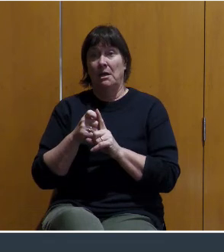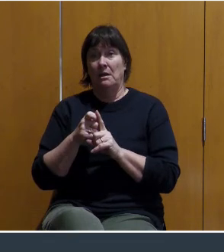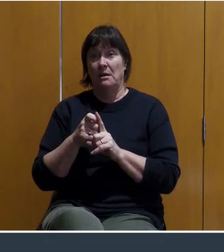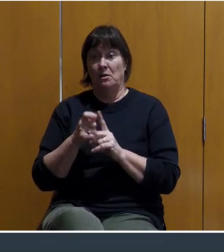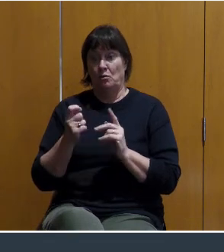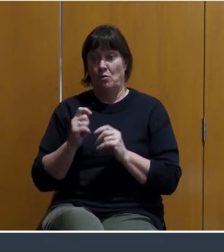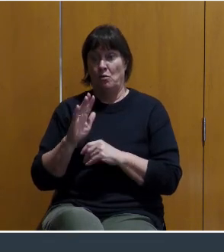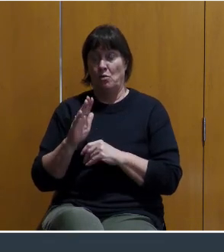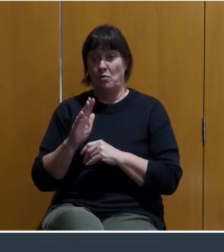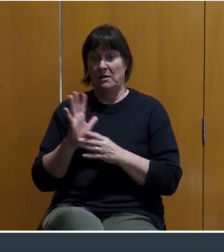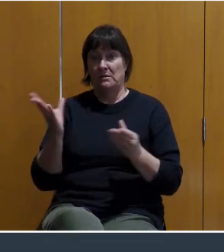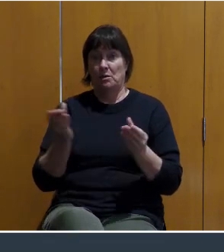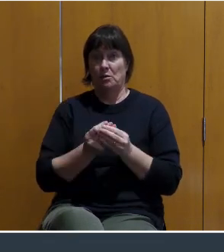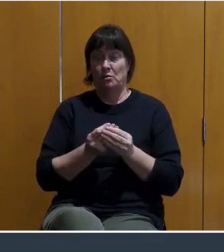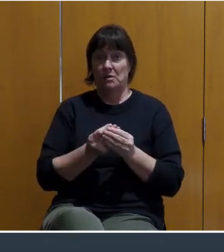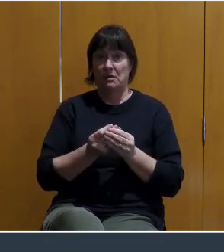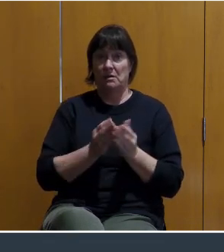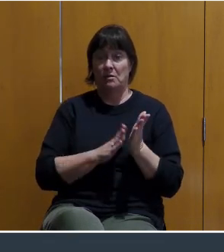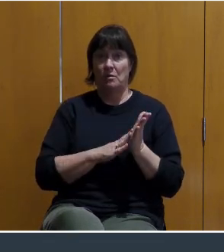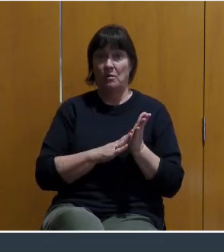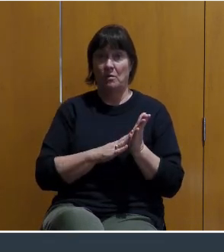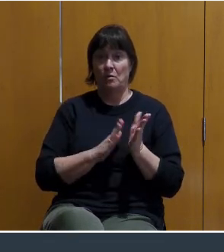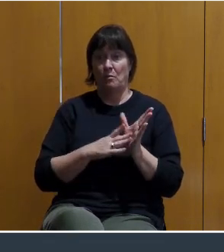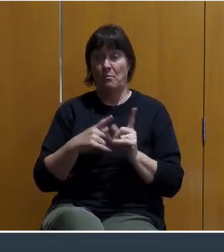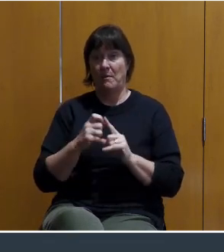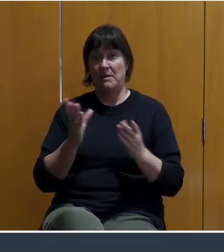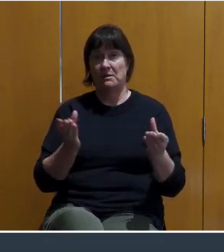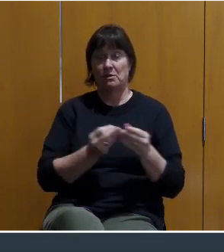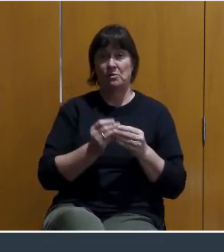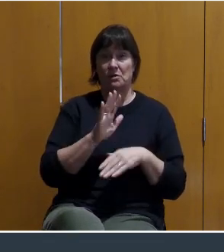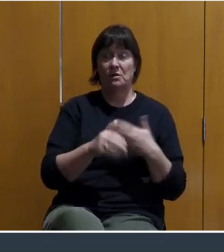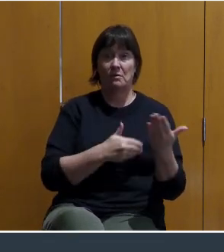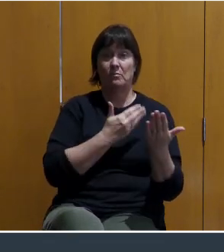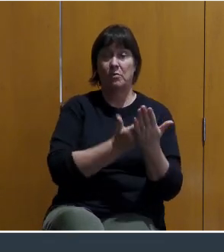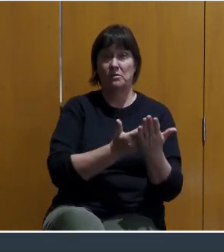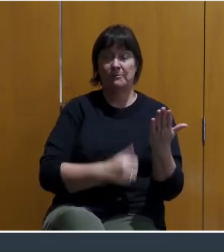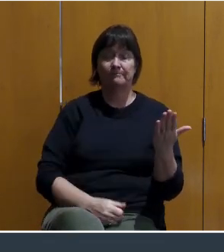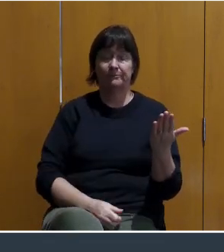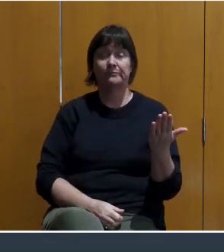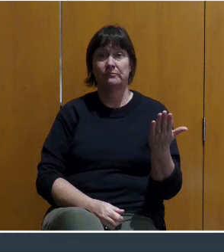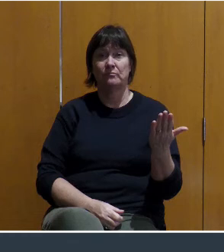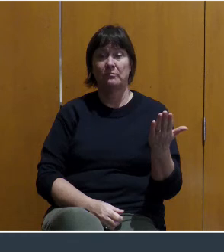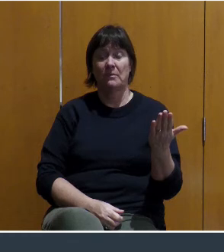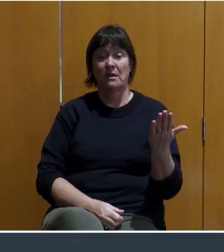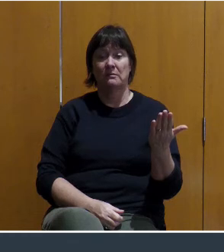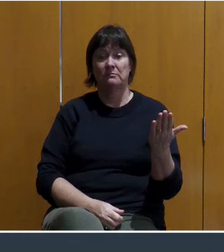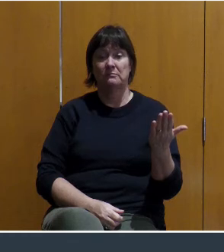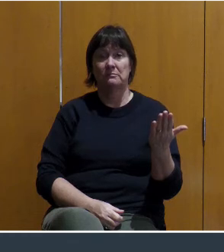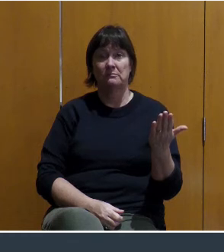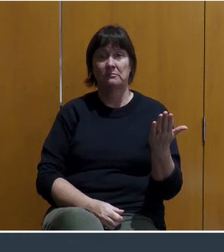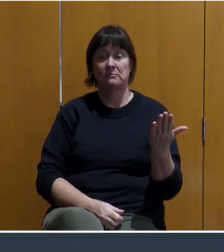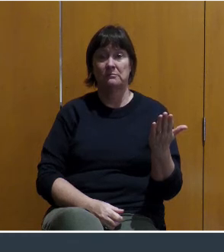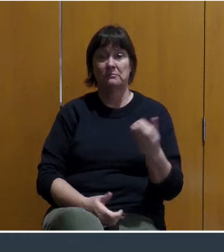There is a map area of the changes that we are proposing. So what